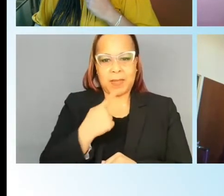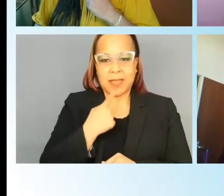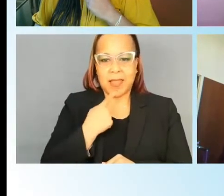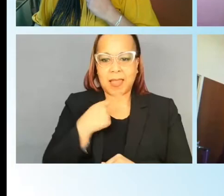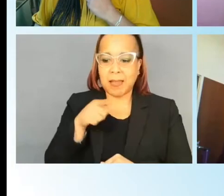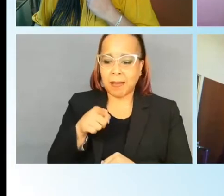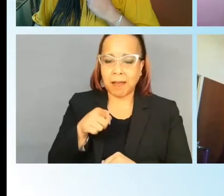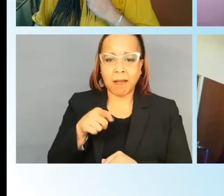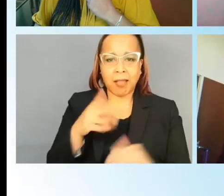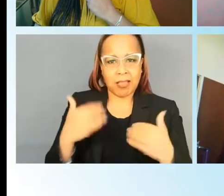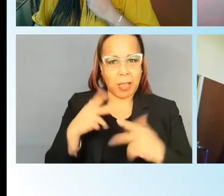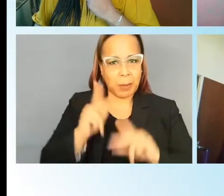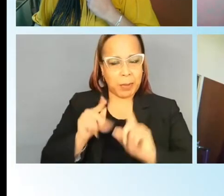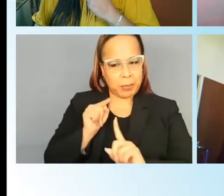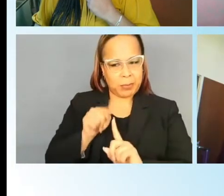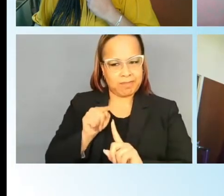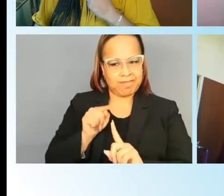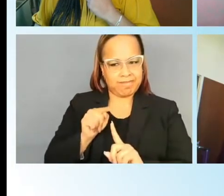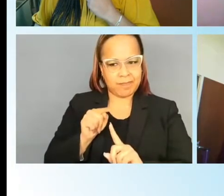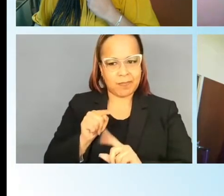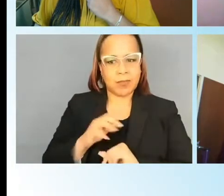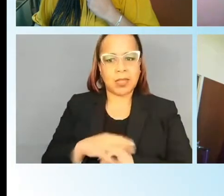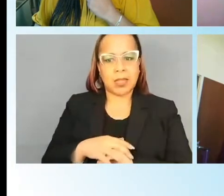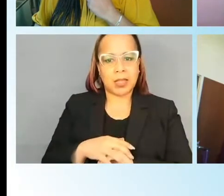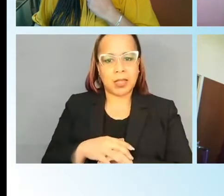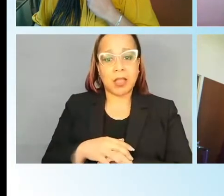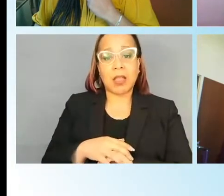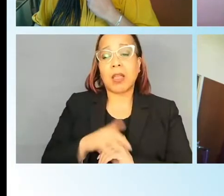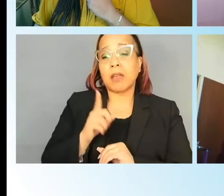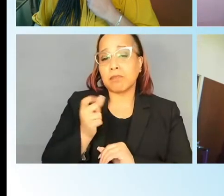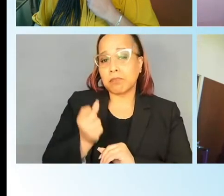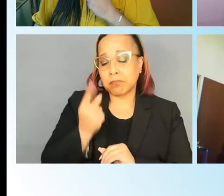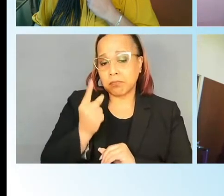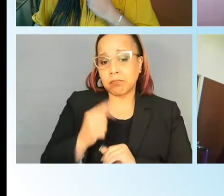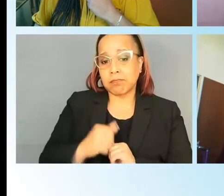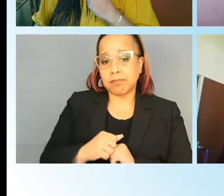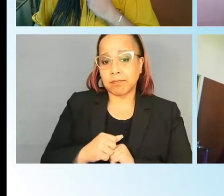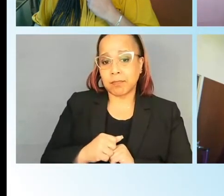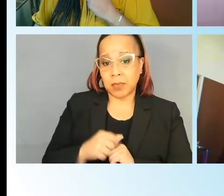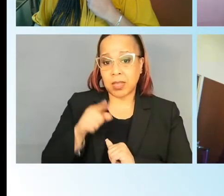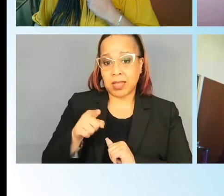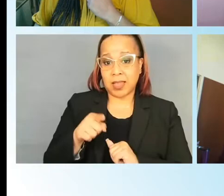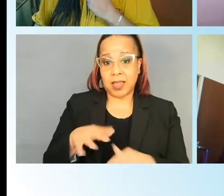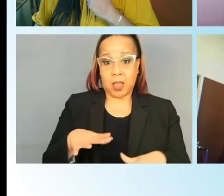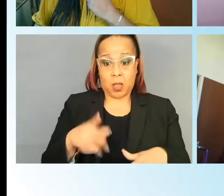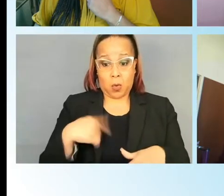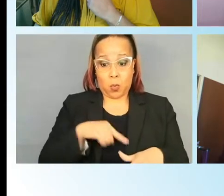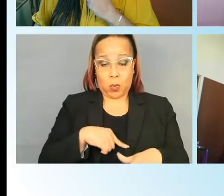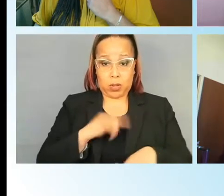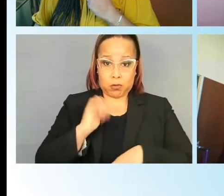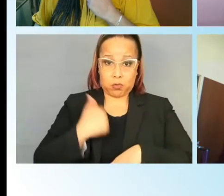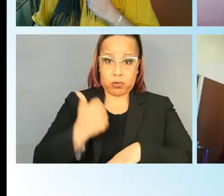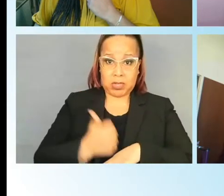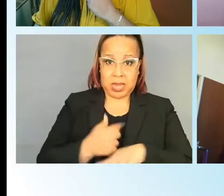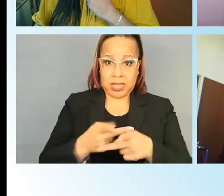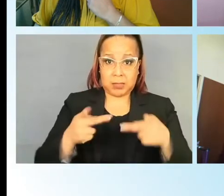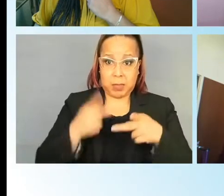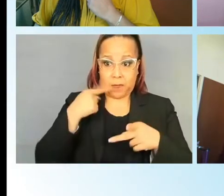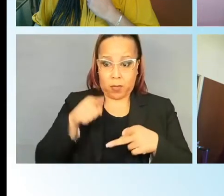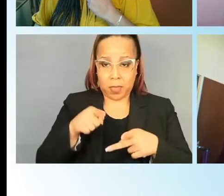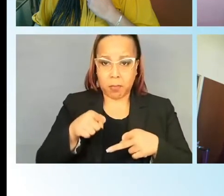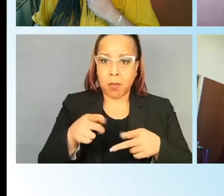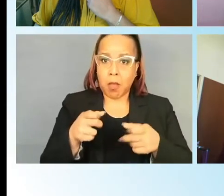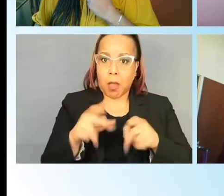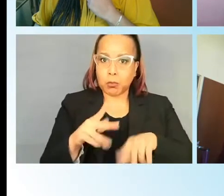are. It certainly goes without saying that the space that we create for them, the opportunity we create, they